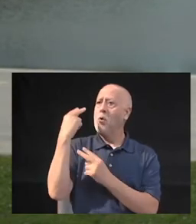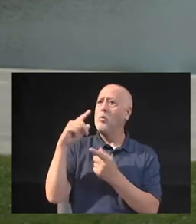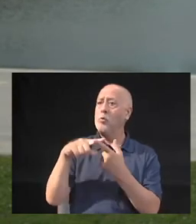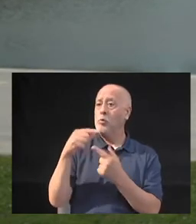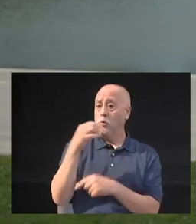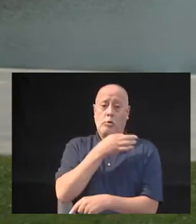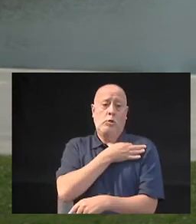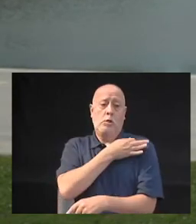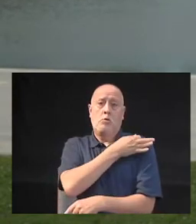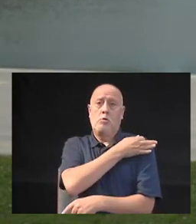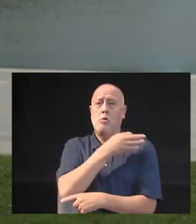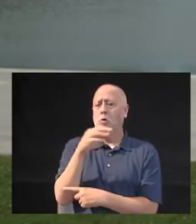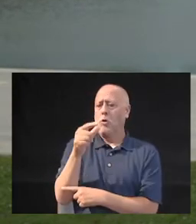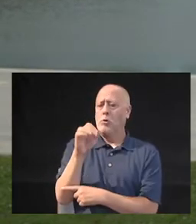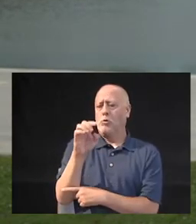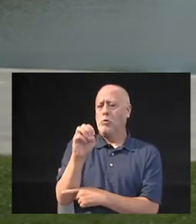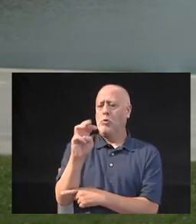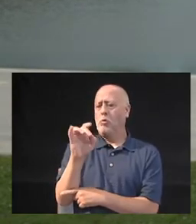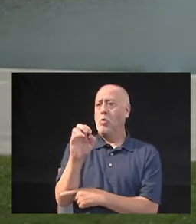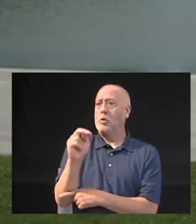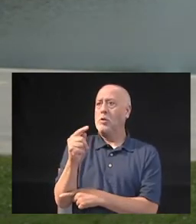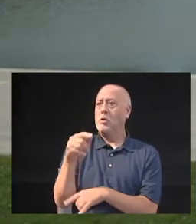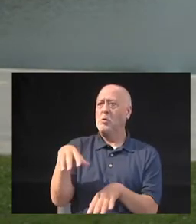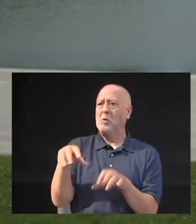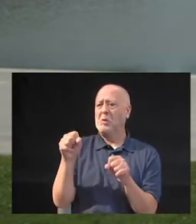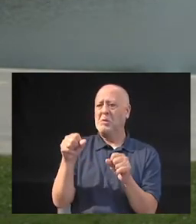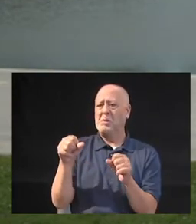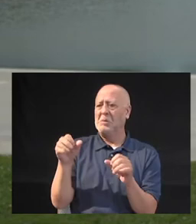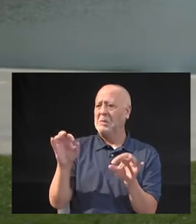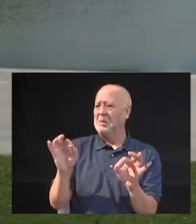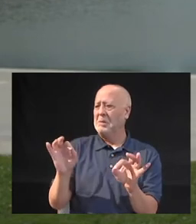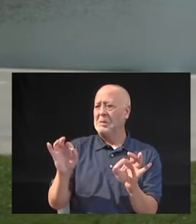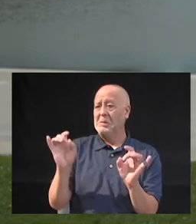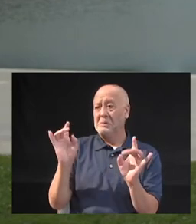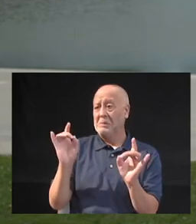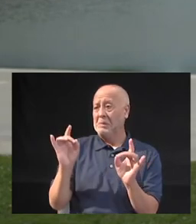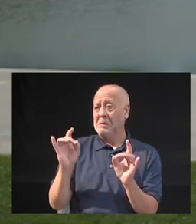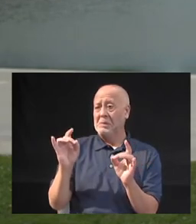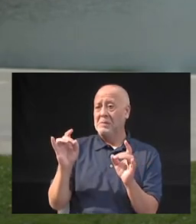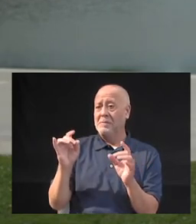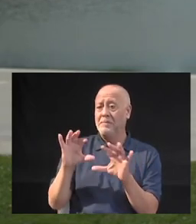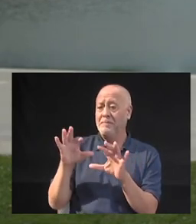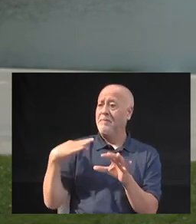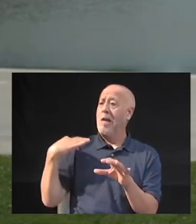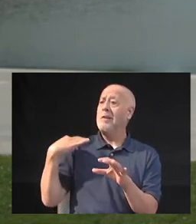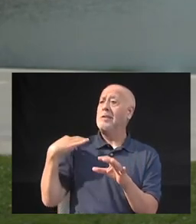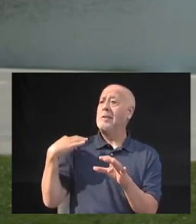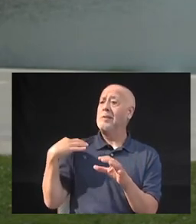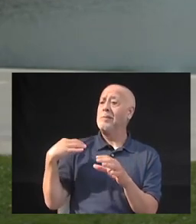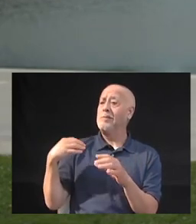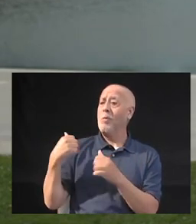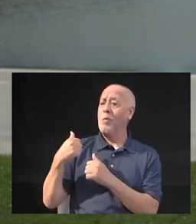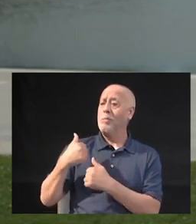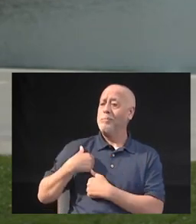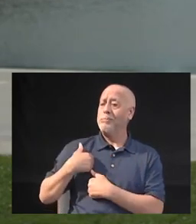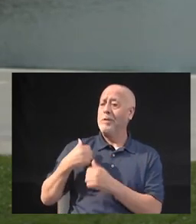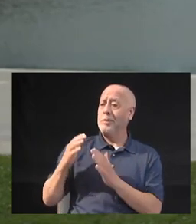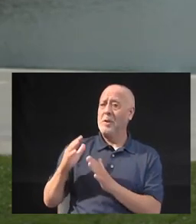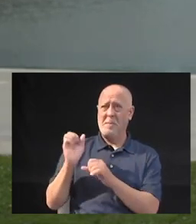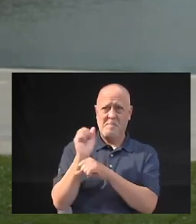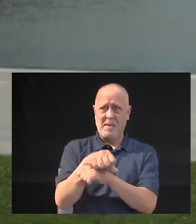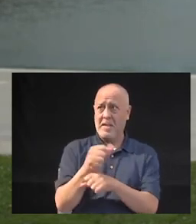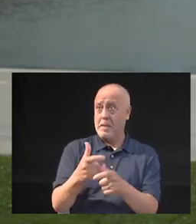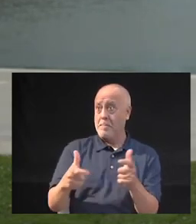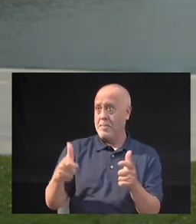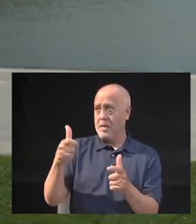George Washington, the man who took a ragtag army of volunteers and he beat the largest and most powerful military force in